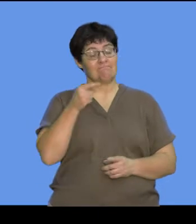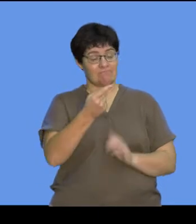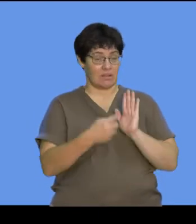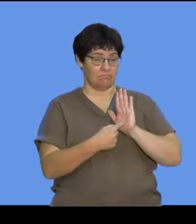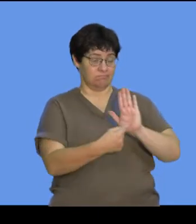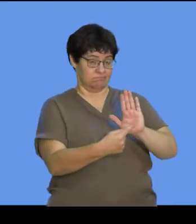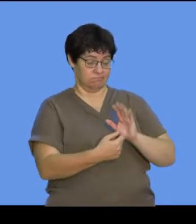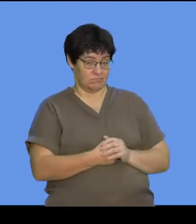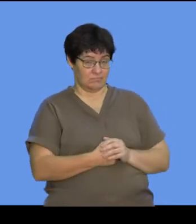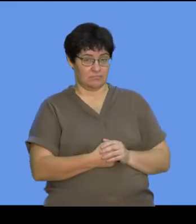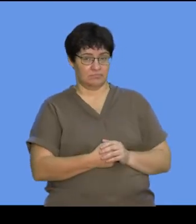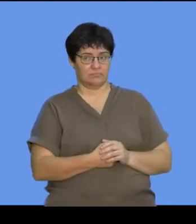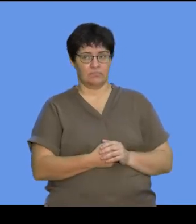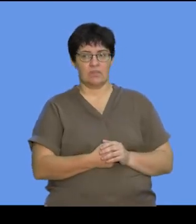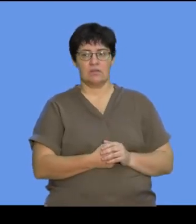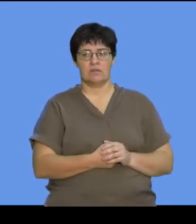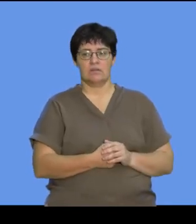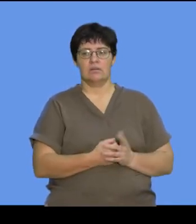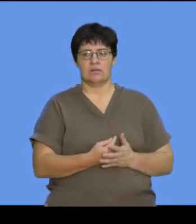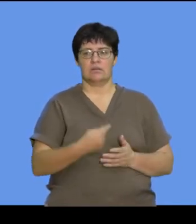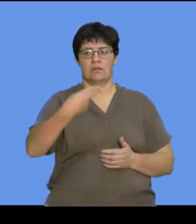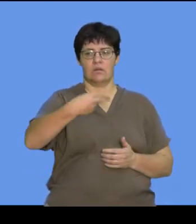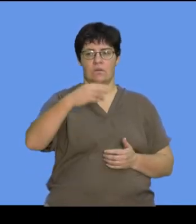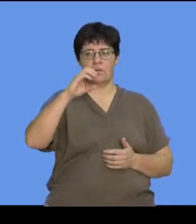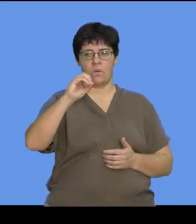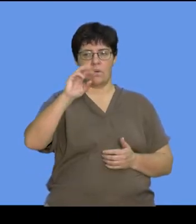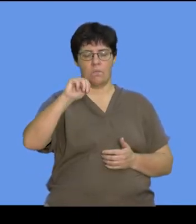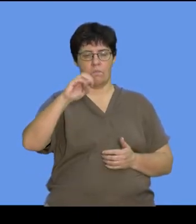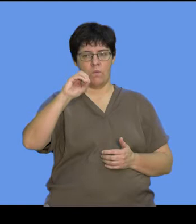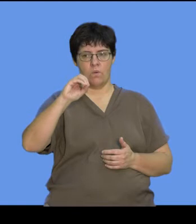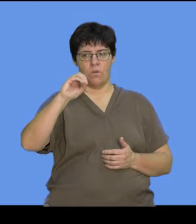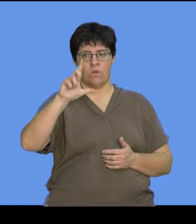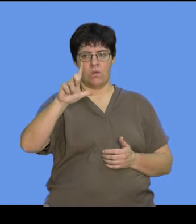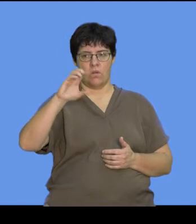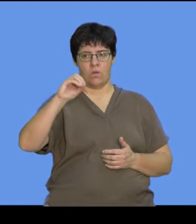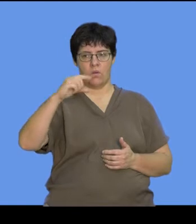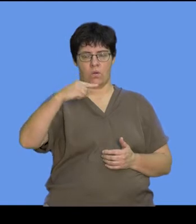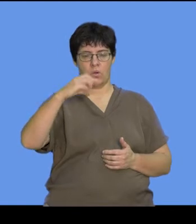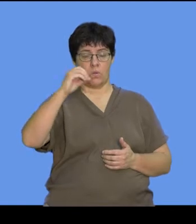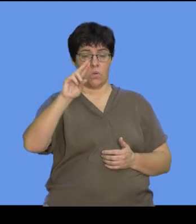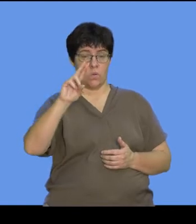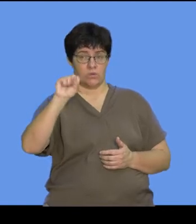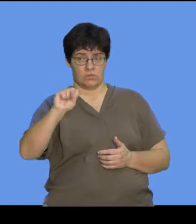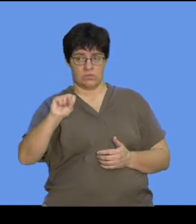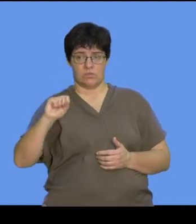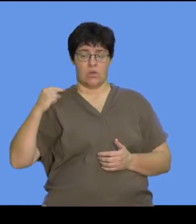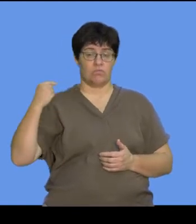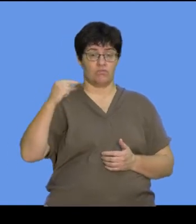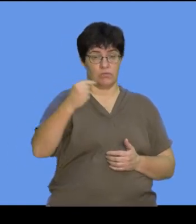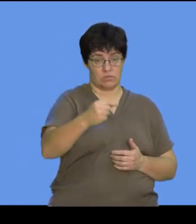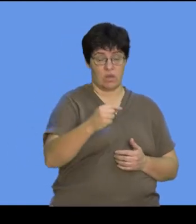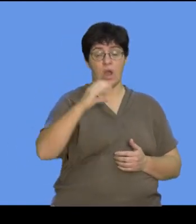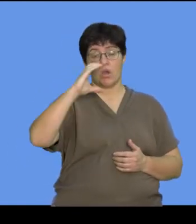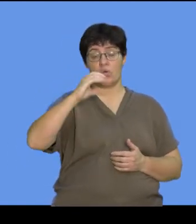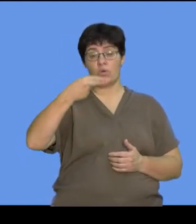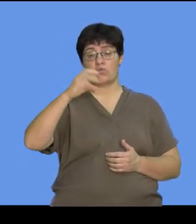so in this illustration, I've illustrated a pair of homologous chromosomes. Again, the concept of homologous chromosomes comes